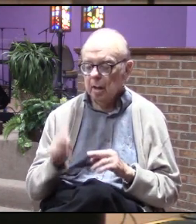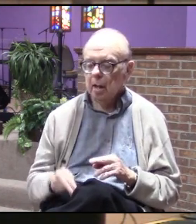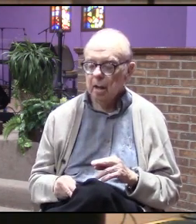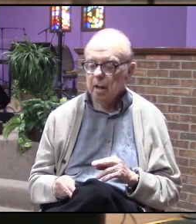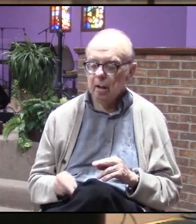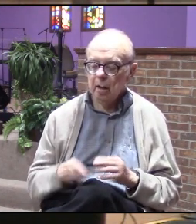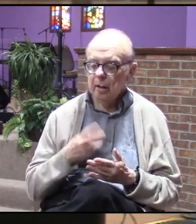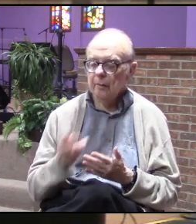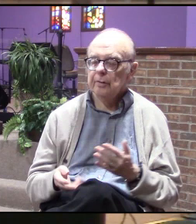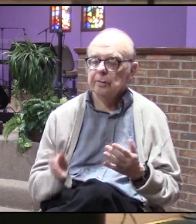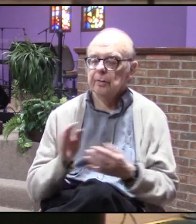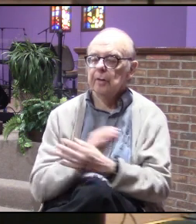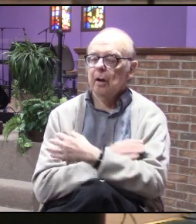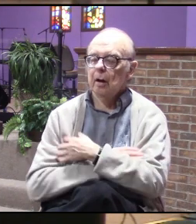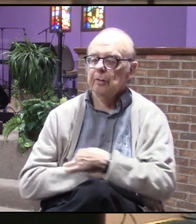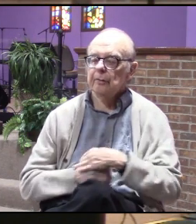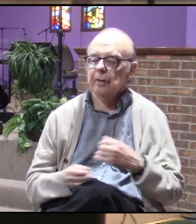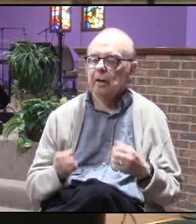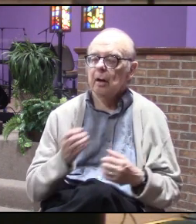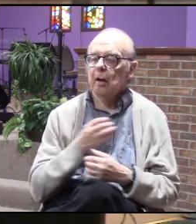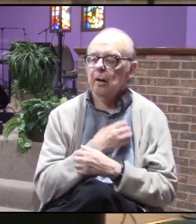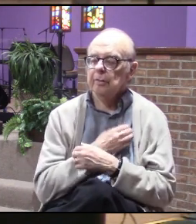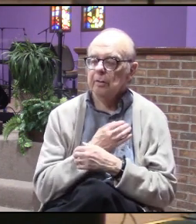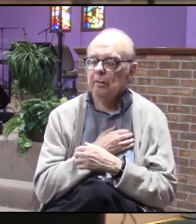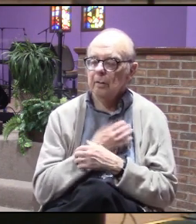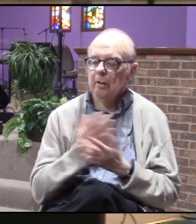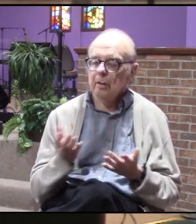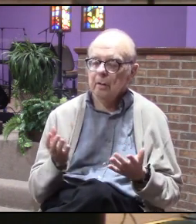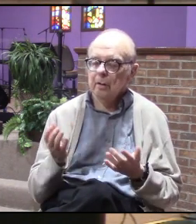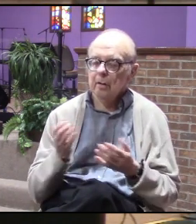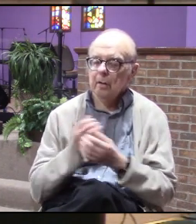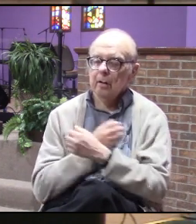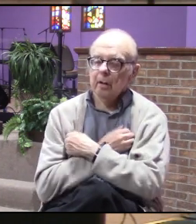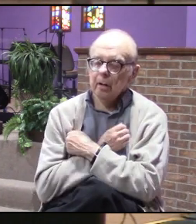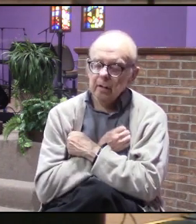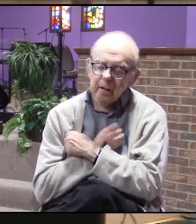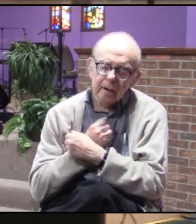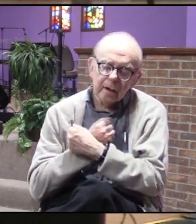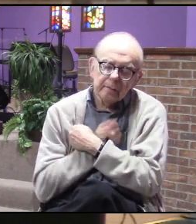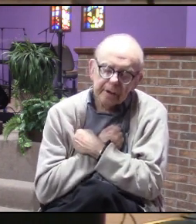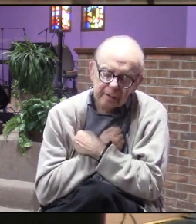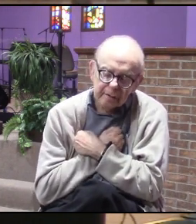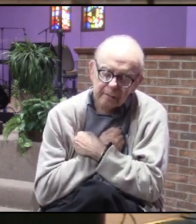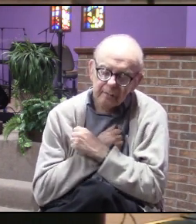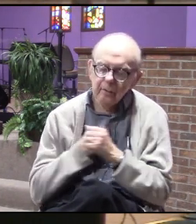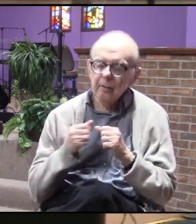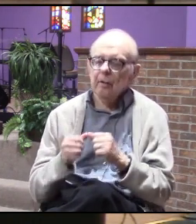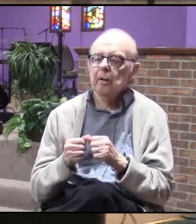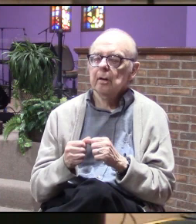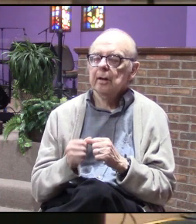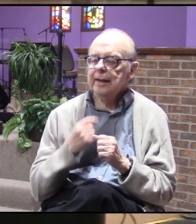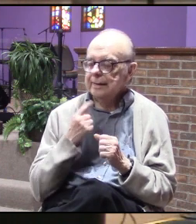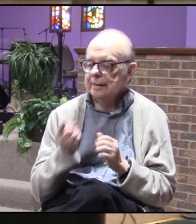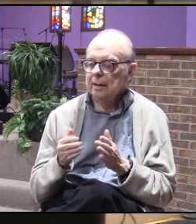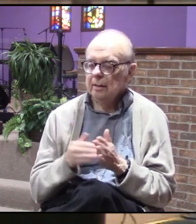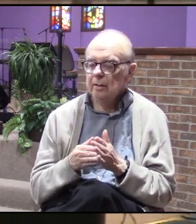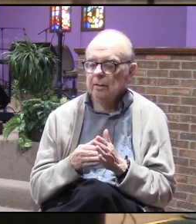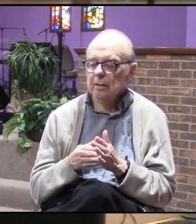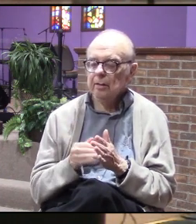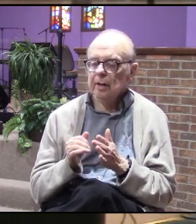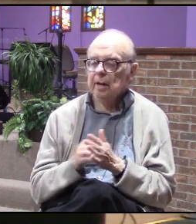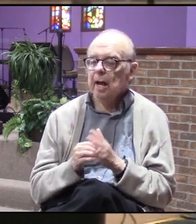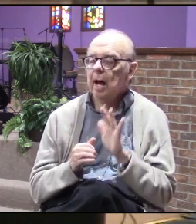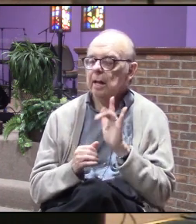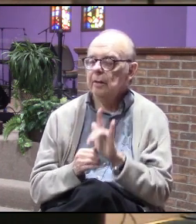fell into the officer's arms, sobbing. The officer held him, embraced him, and continued to repeat that he loved